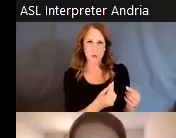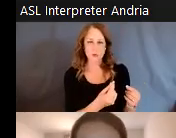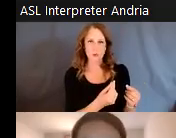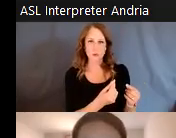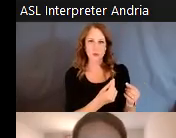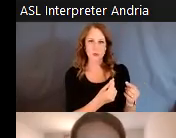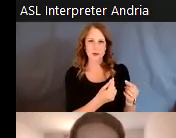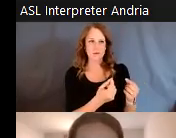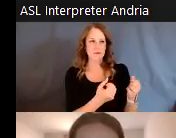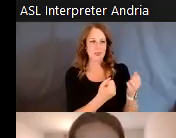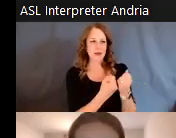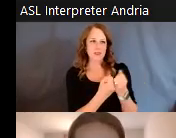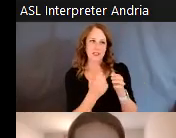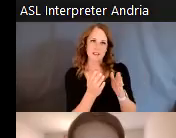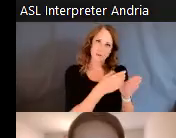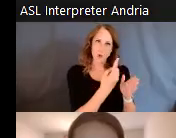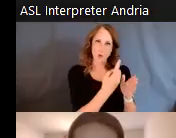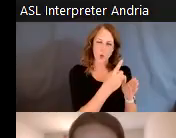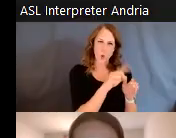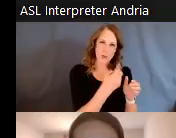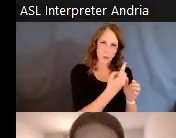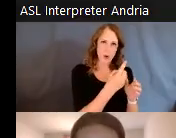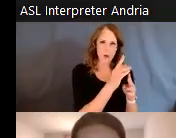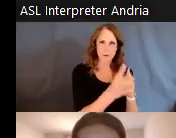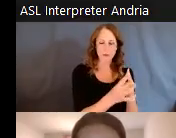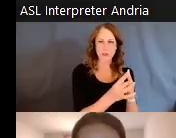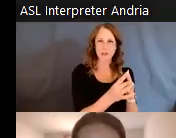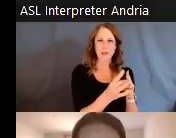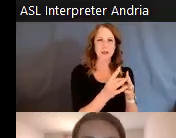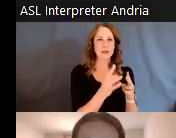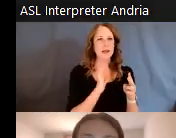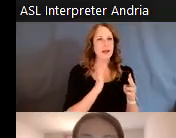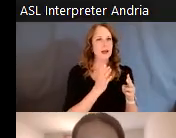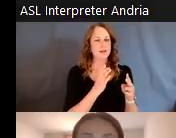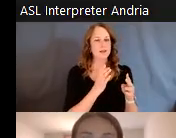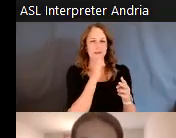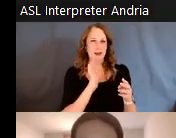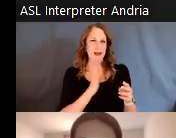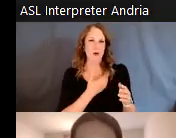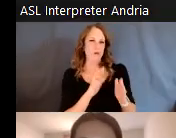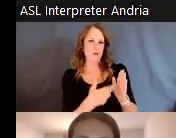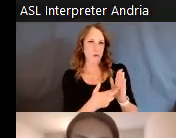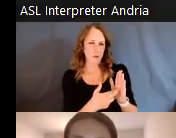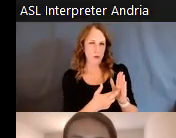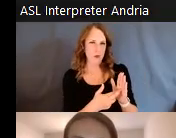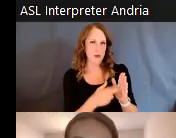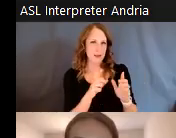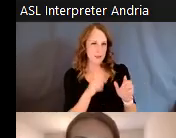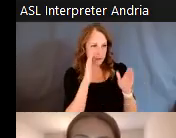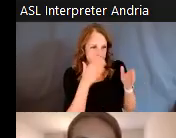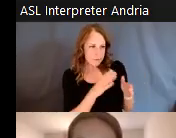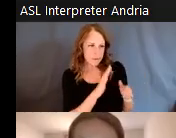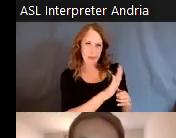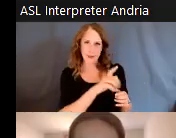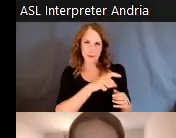advocate one way or the other. We're really, our primary focus is the survivor's needs and wants.